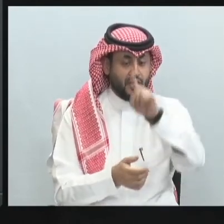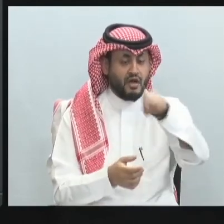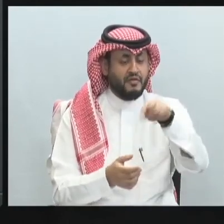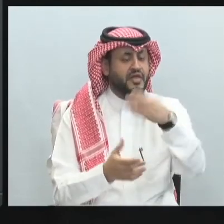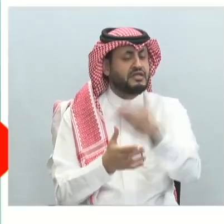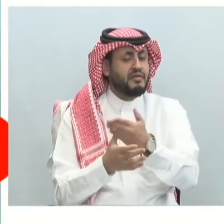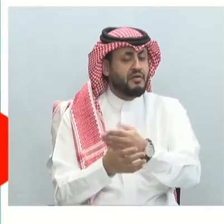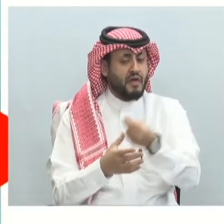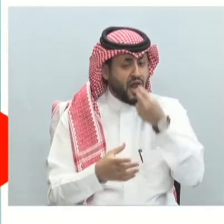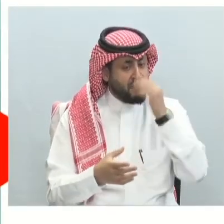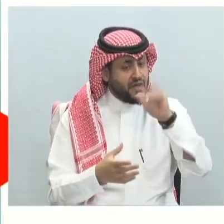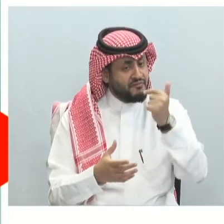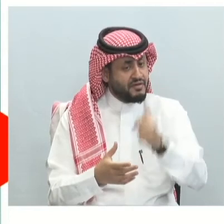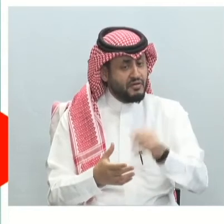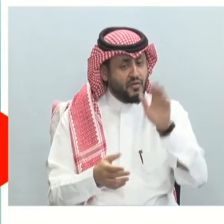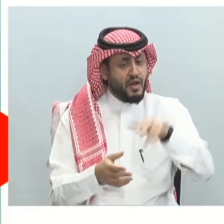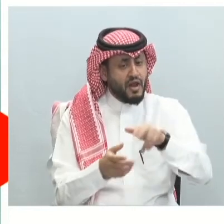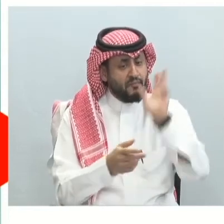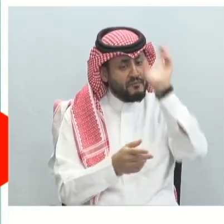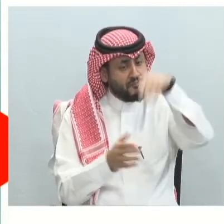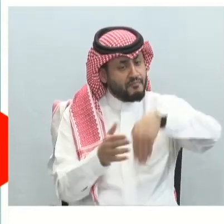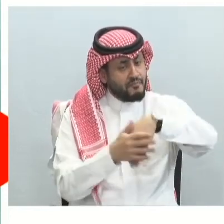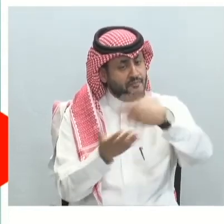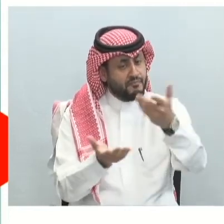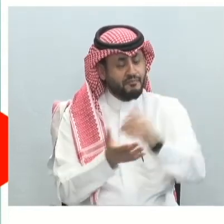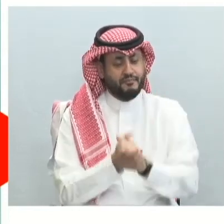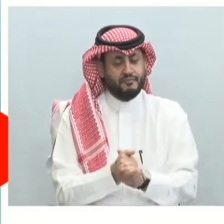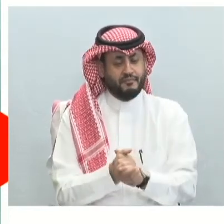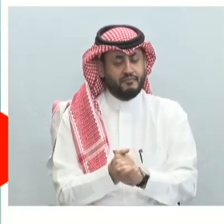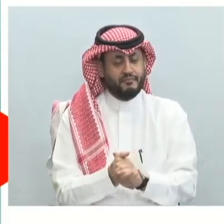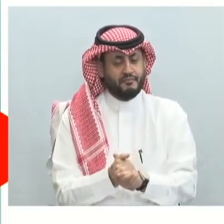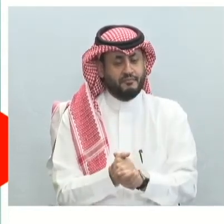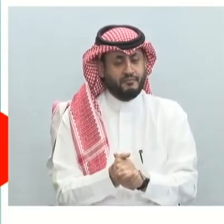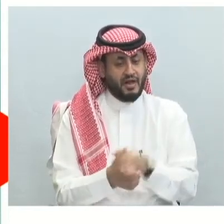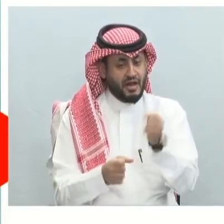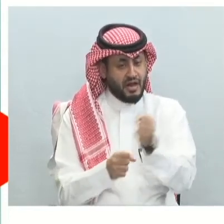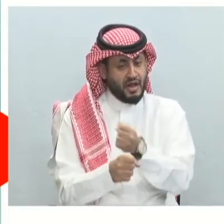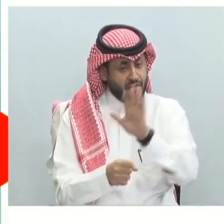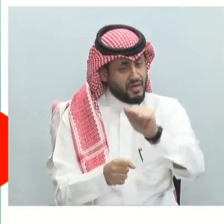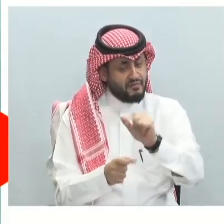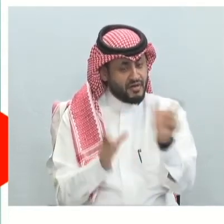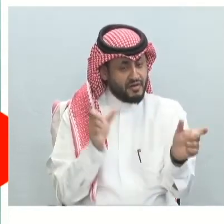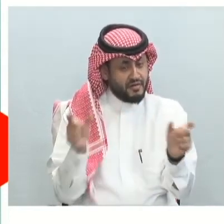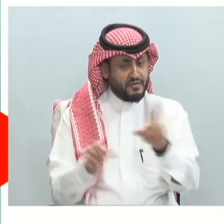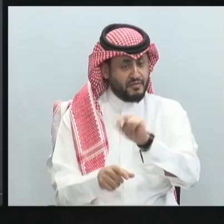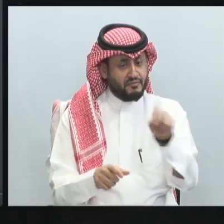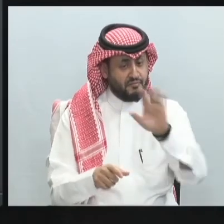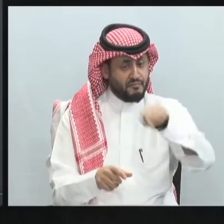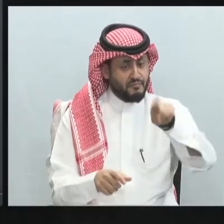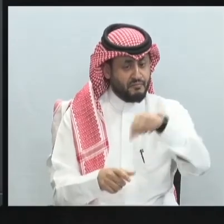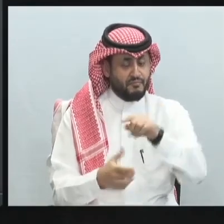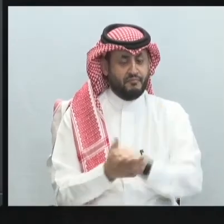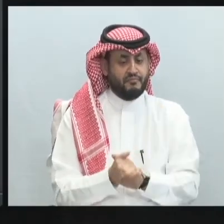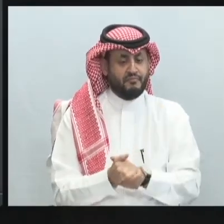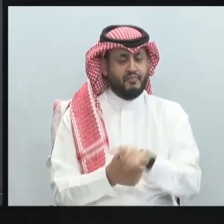Yes, false. I think it's false. Why? I'm playing basketball. And he says eating